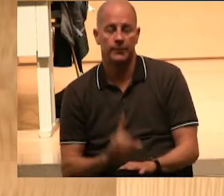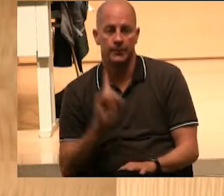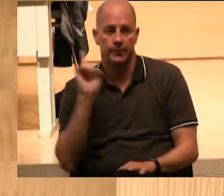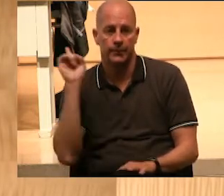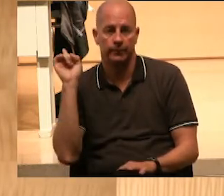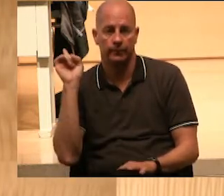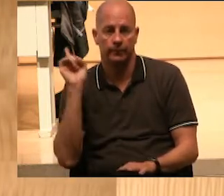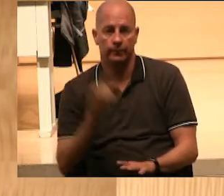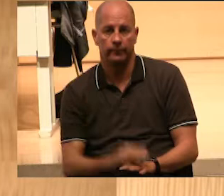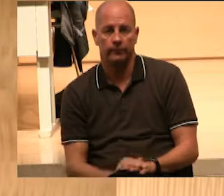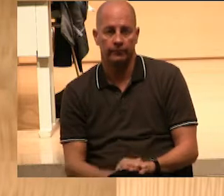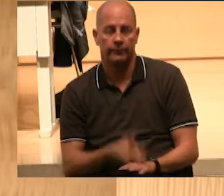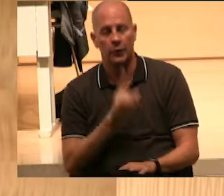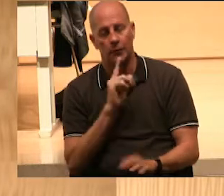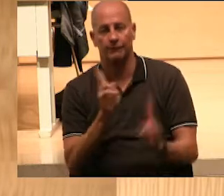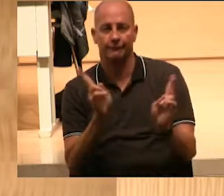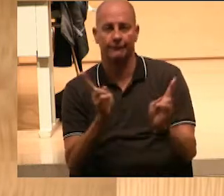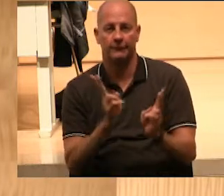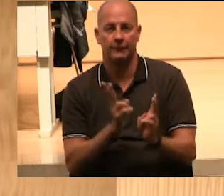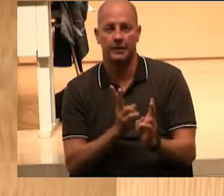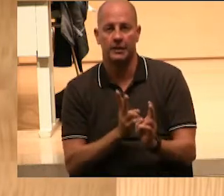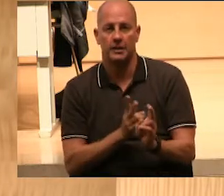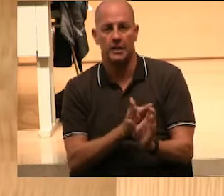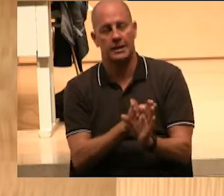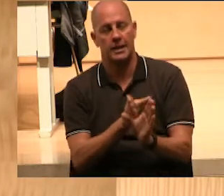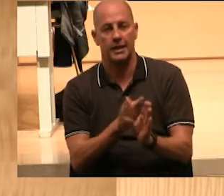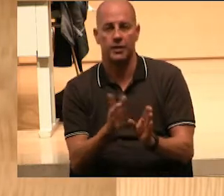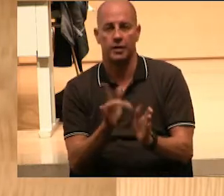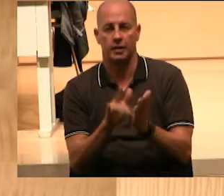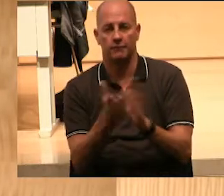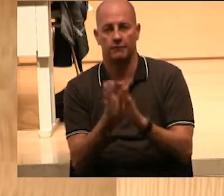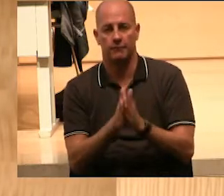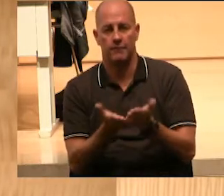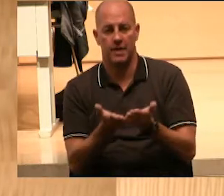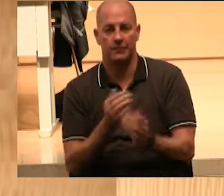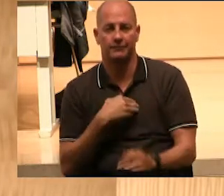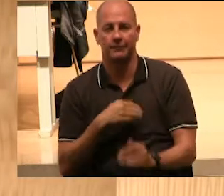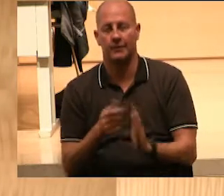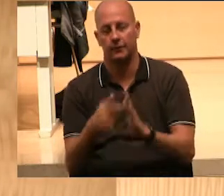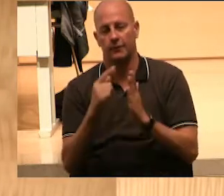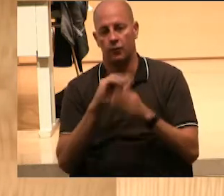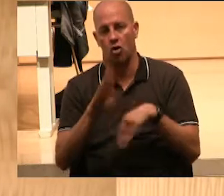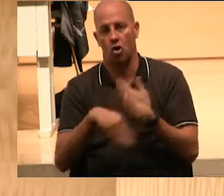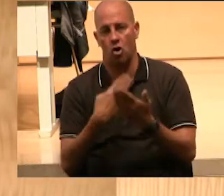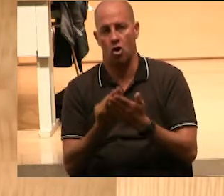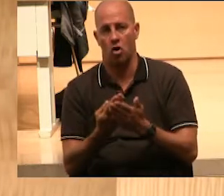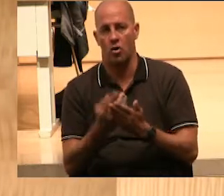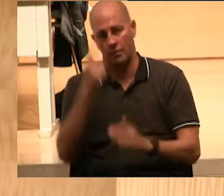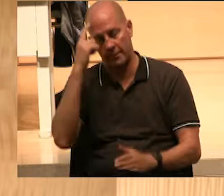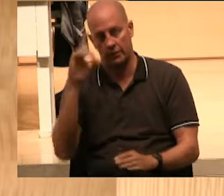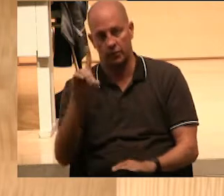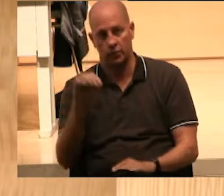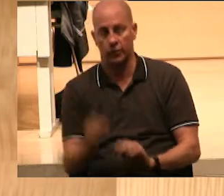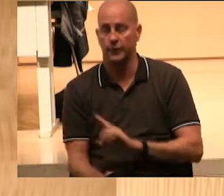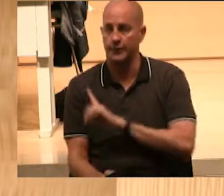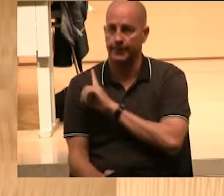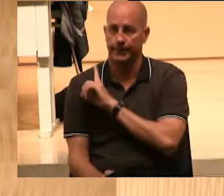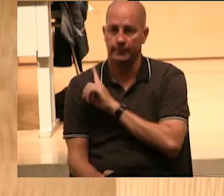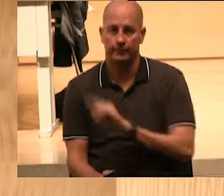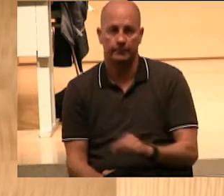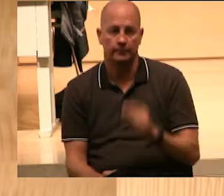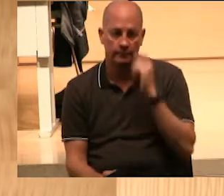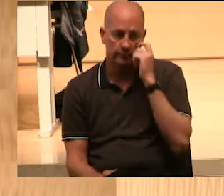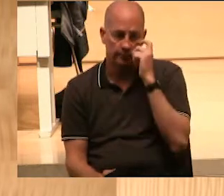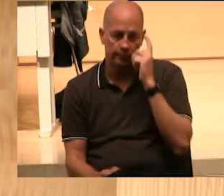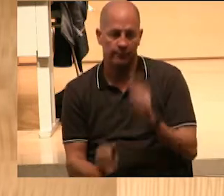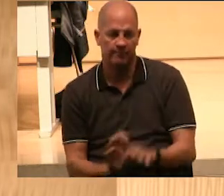the psychiatric Bible, it's what lists all the criteria for every mental illness. A mental disorder is a syndrome